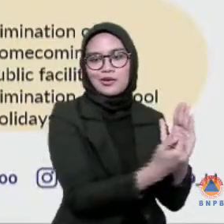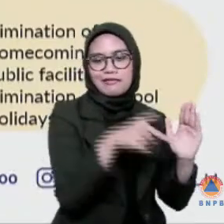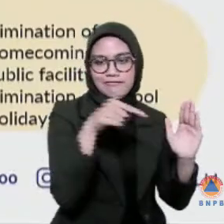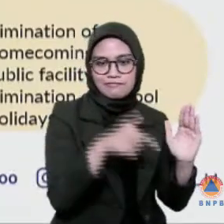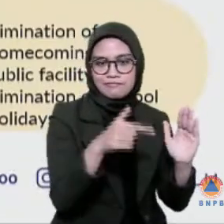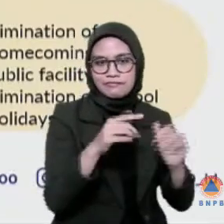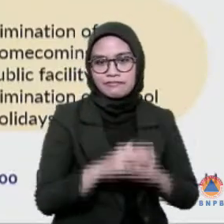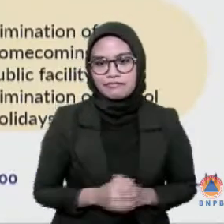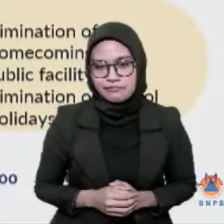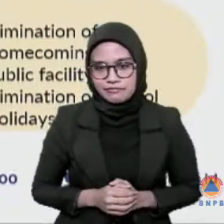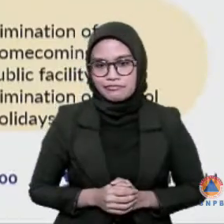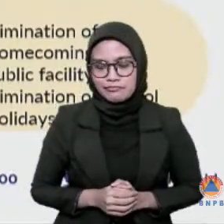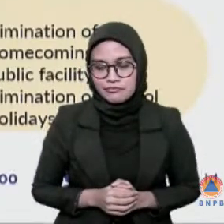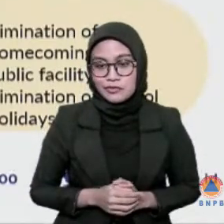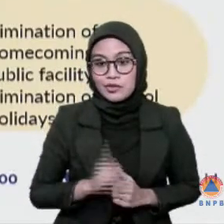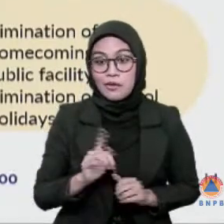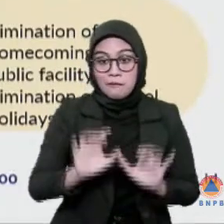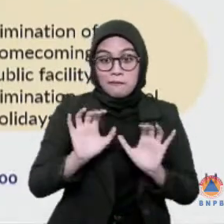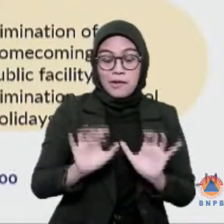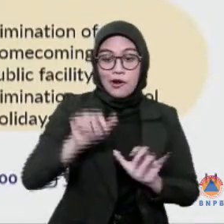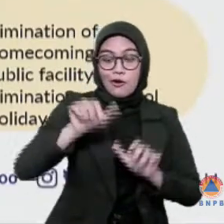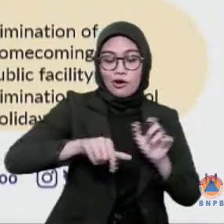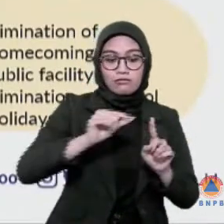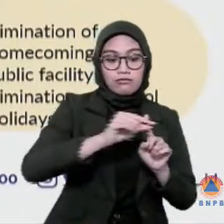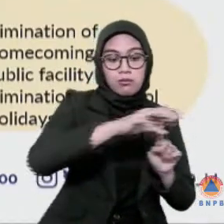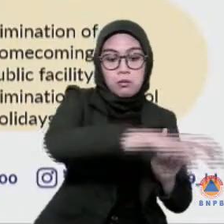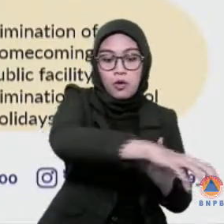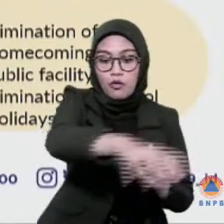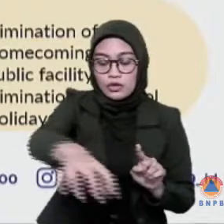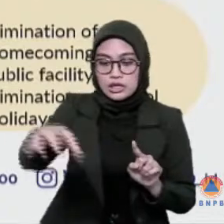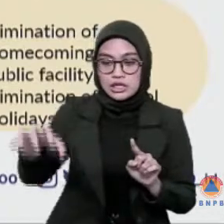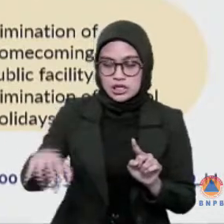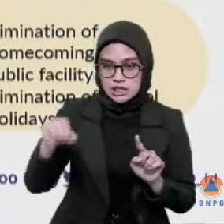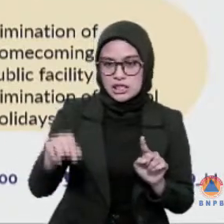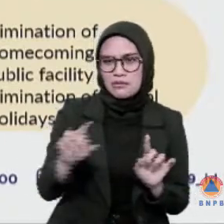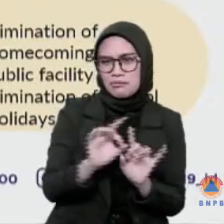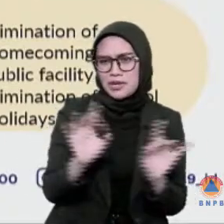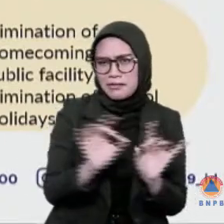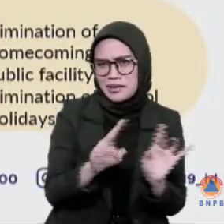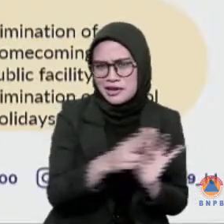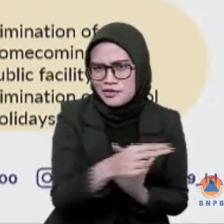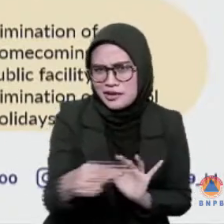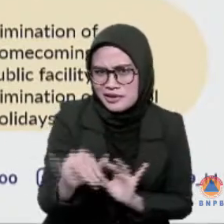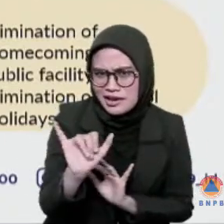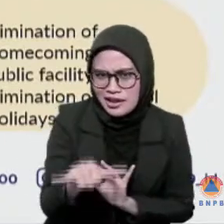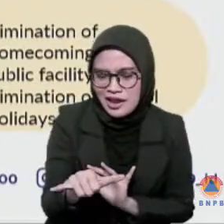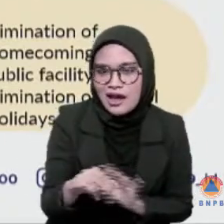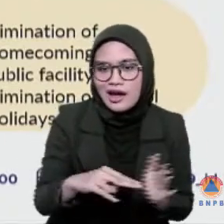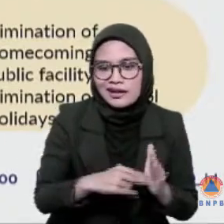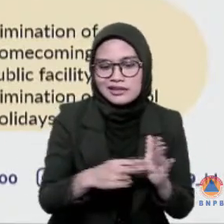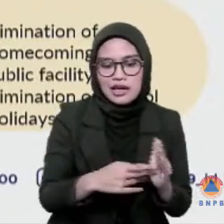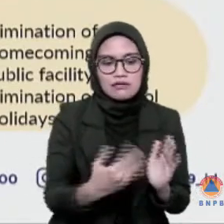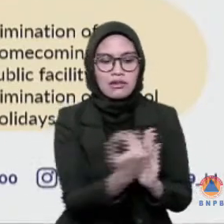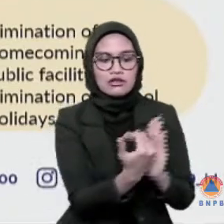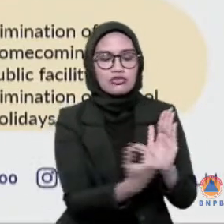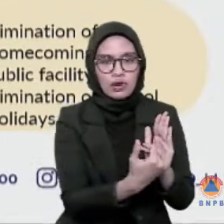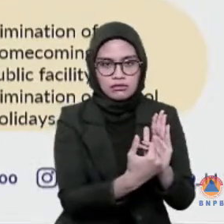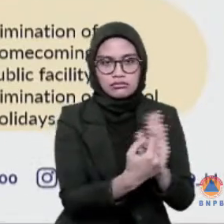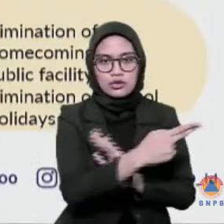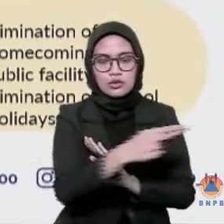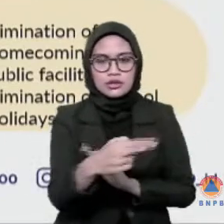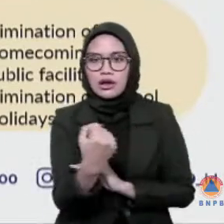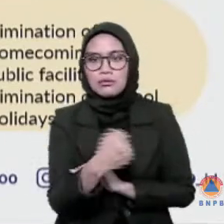to 46.7 million people per province, the COVID-19 mitigation strategy established in the